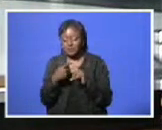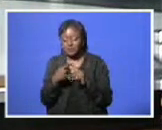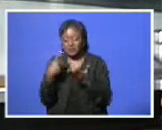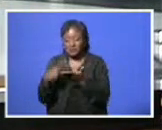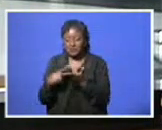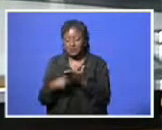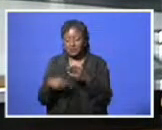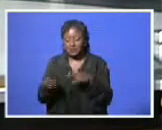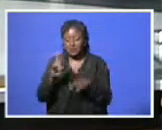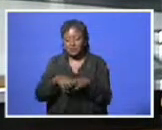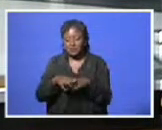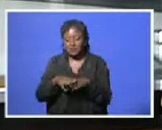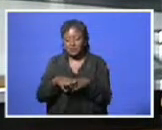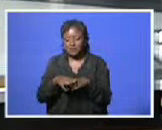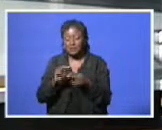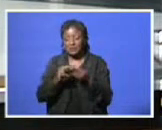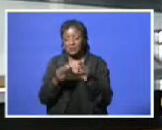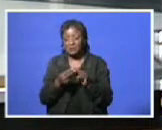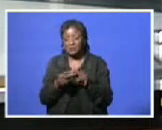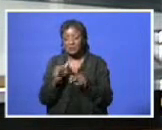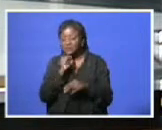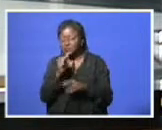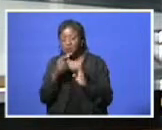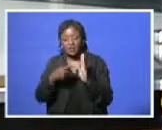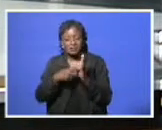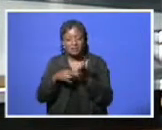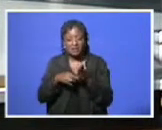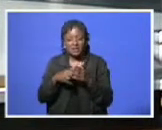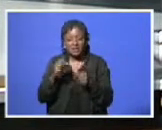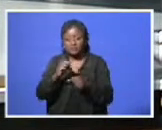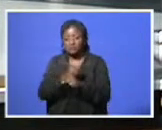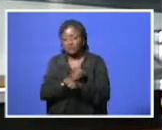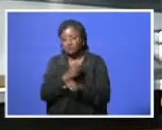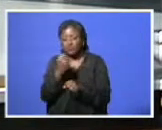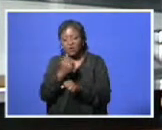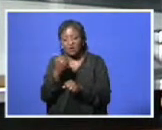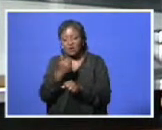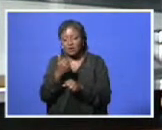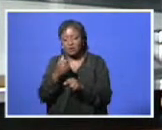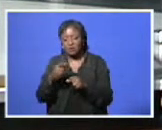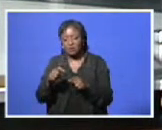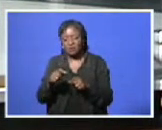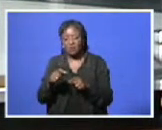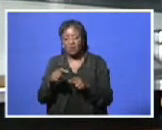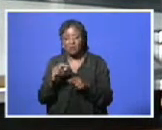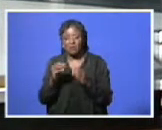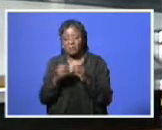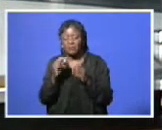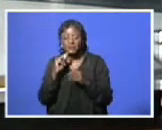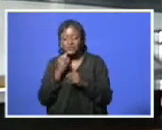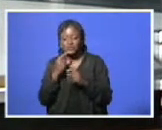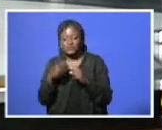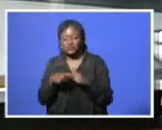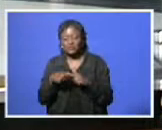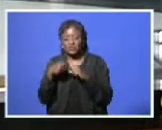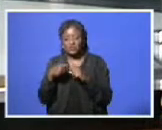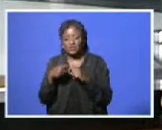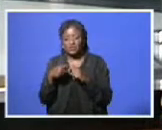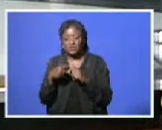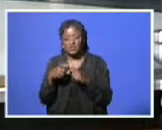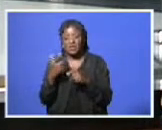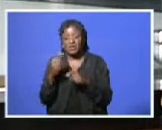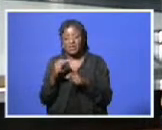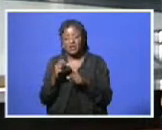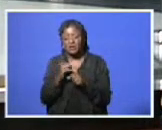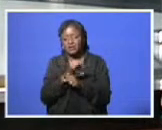mean tighter restrictions are on the way. All this as the emergency orders are set to expire next month and the country awaits